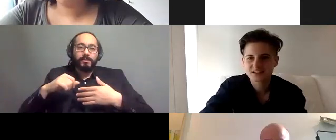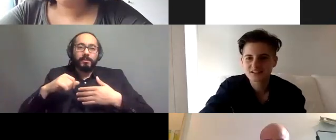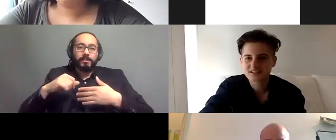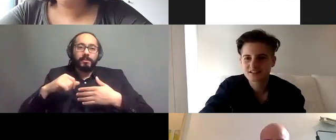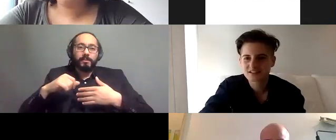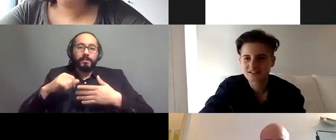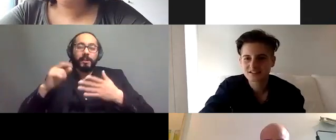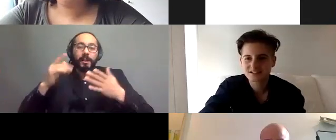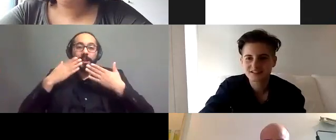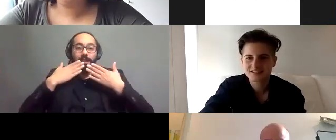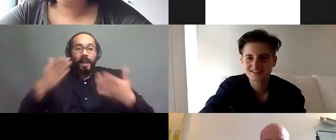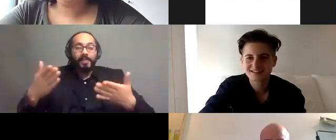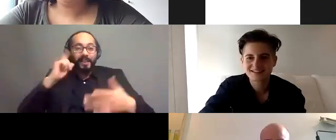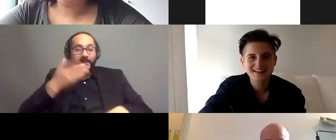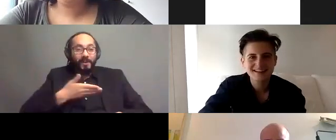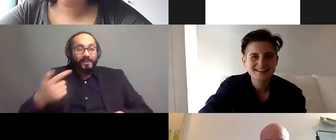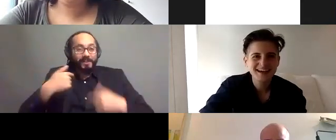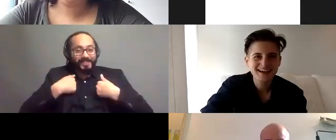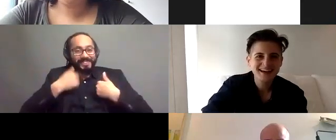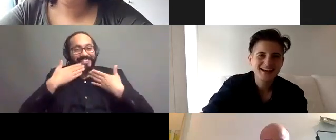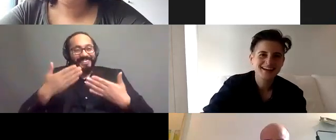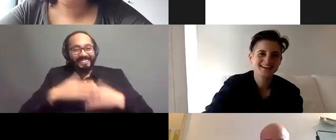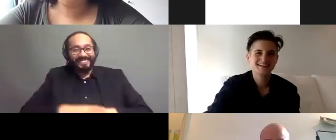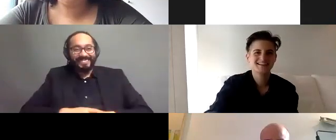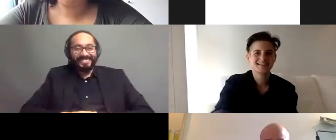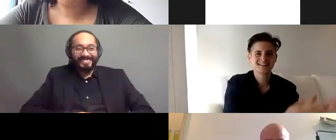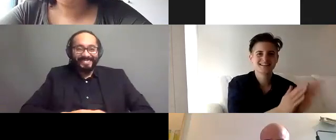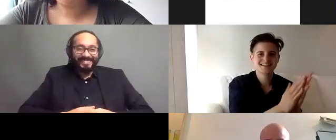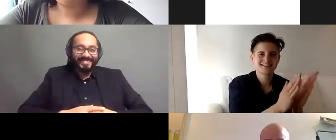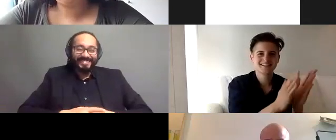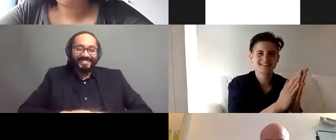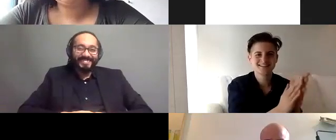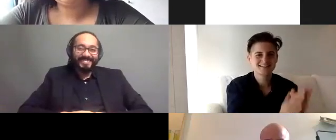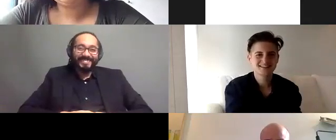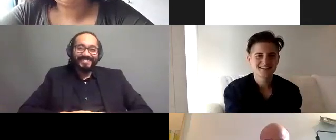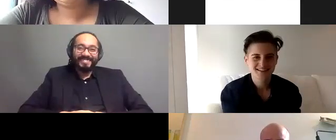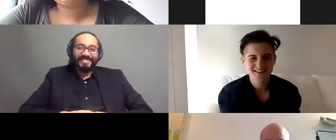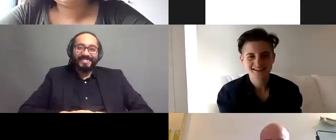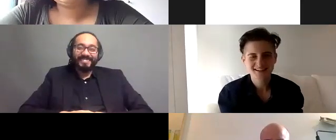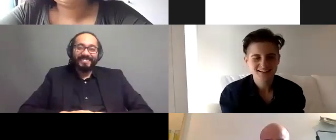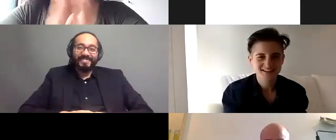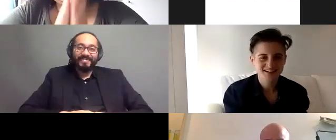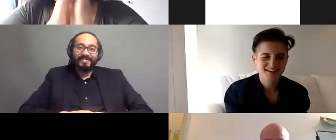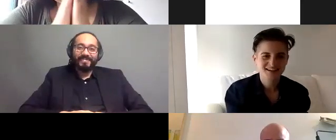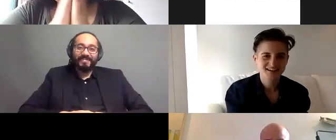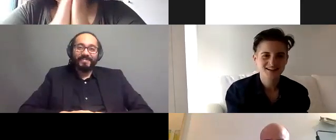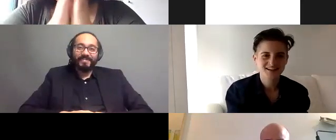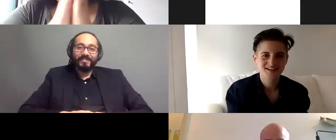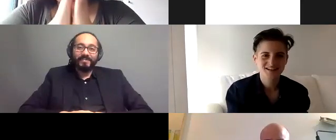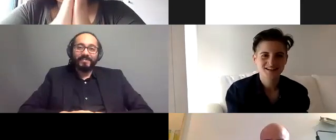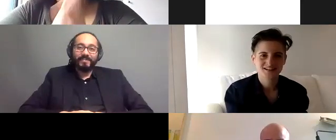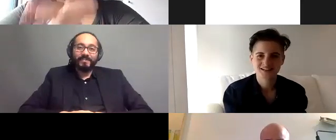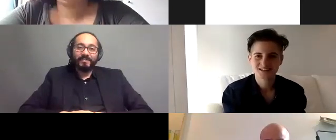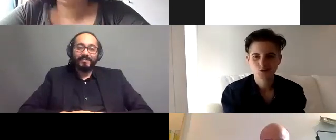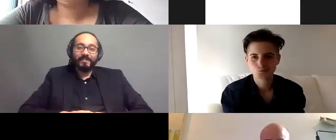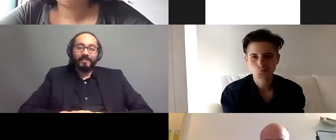and thanks for having me. Well, thank you. And I, as promised, you know, I can fit in like one more minute